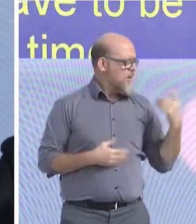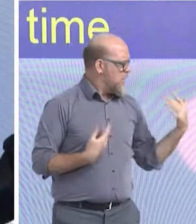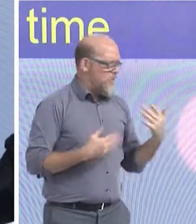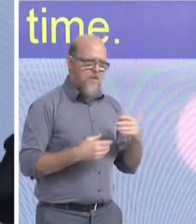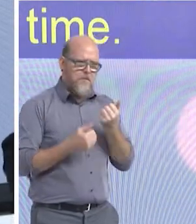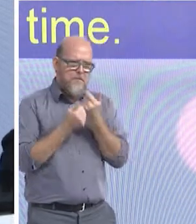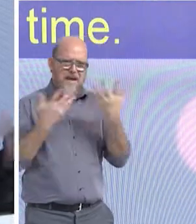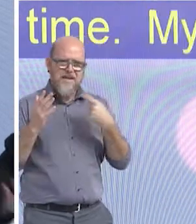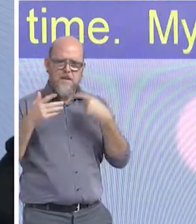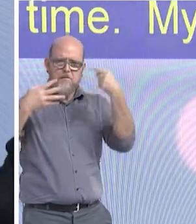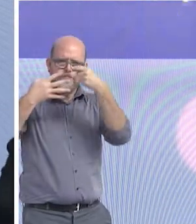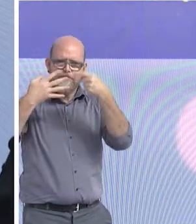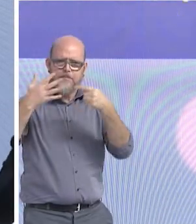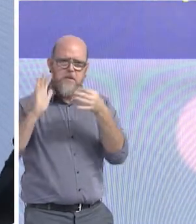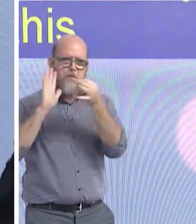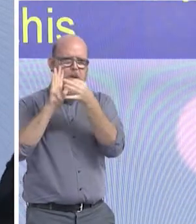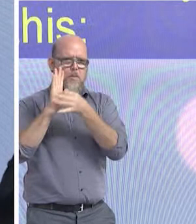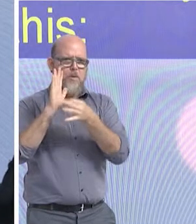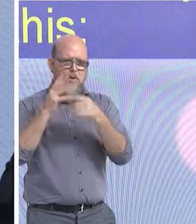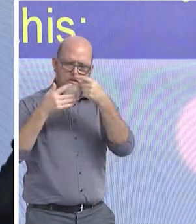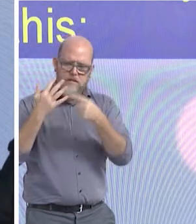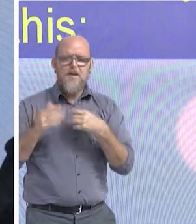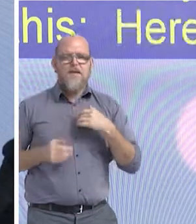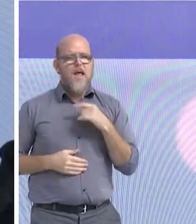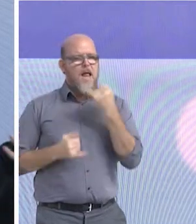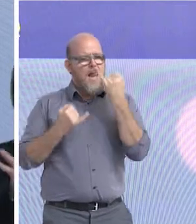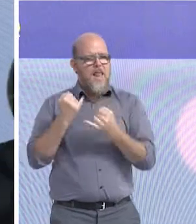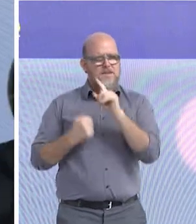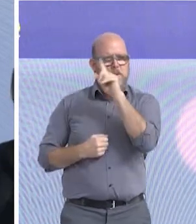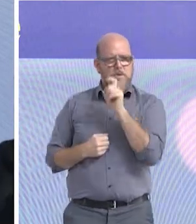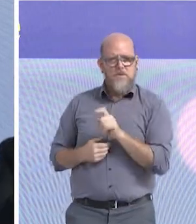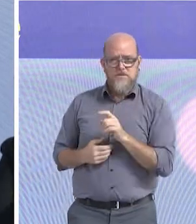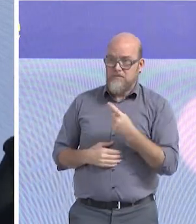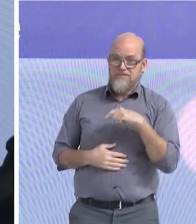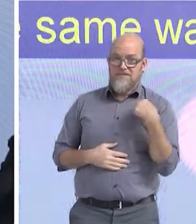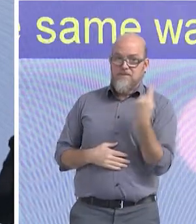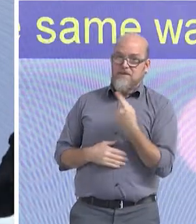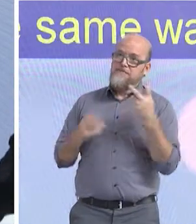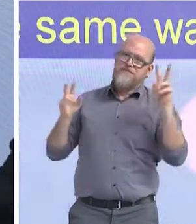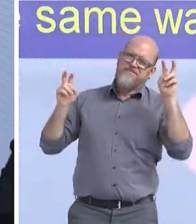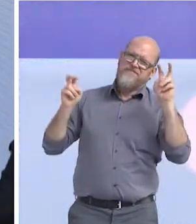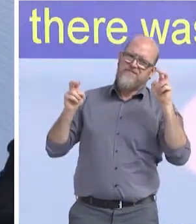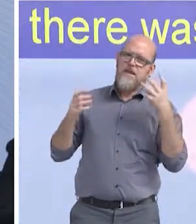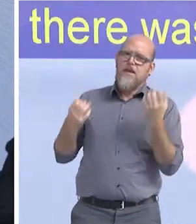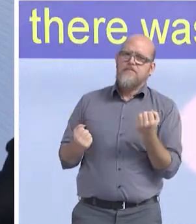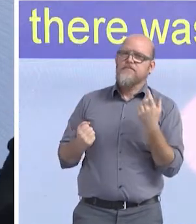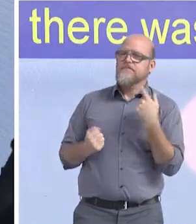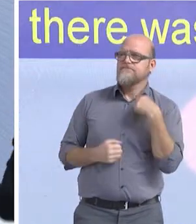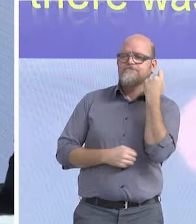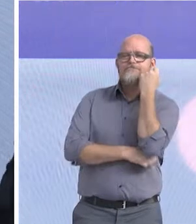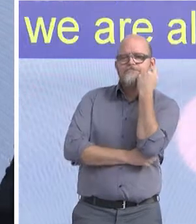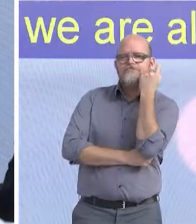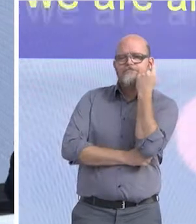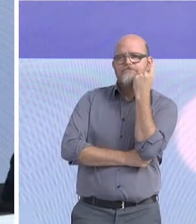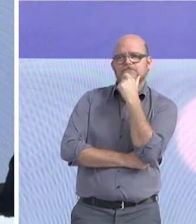know, we're all sort of on the same wavelength. Yesterday there was talk of a bubble, you know, we're all working together. The biggest